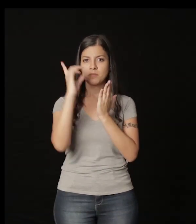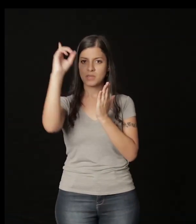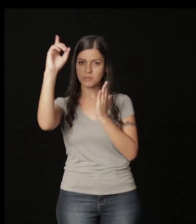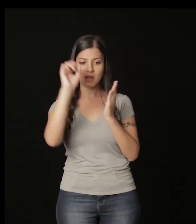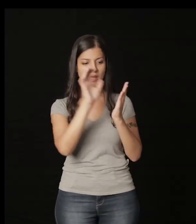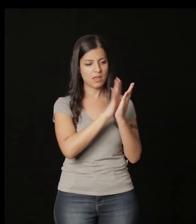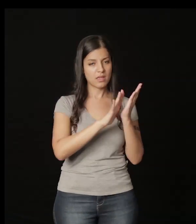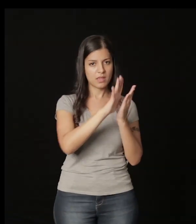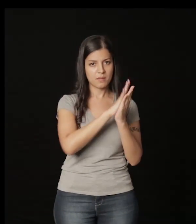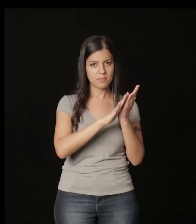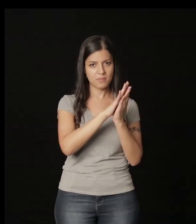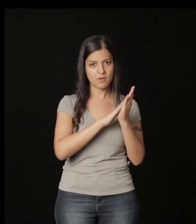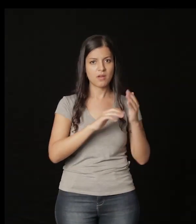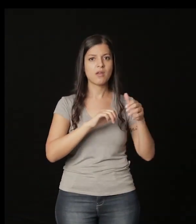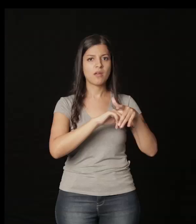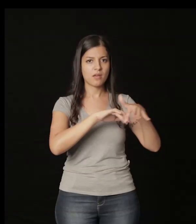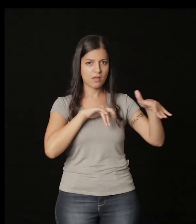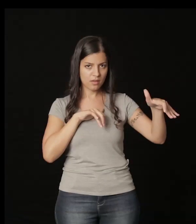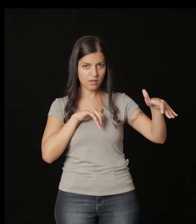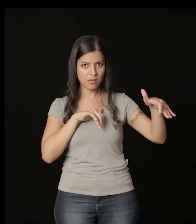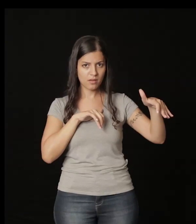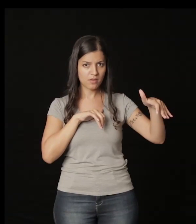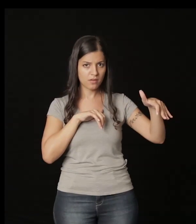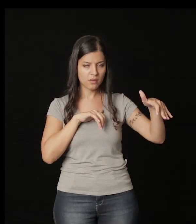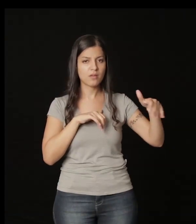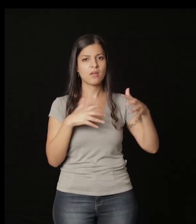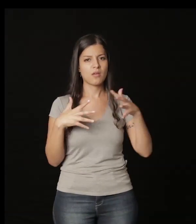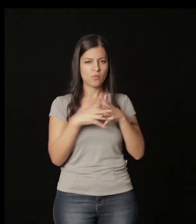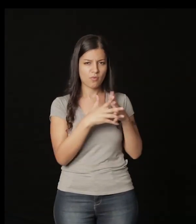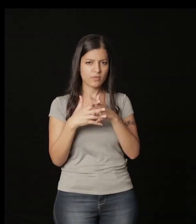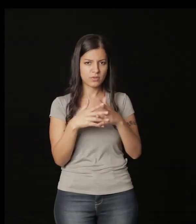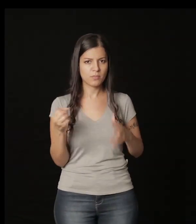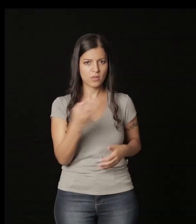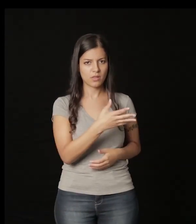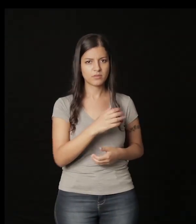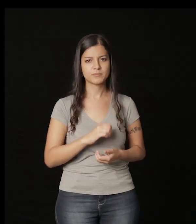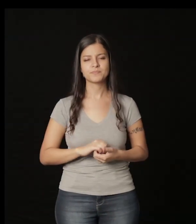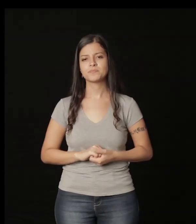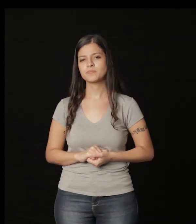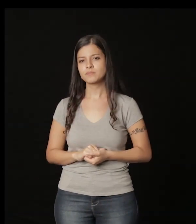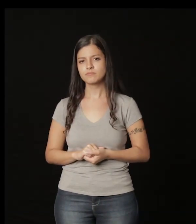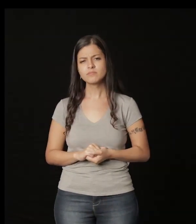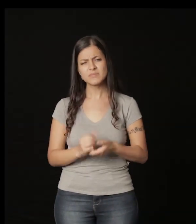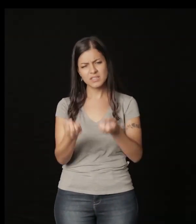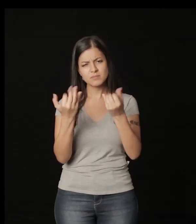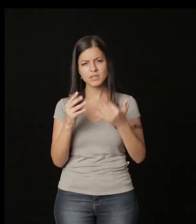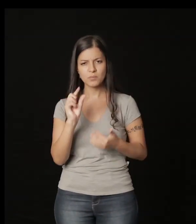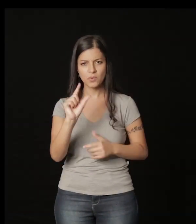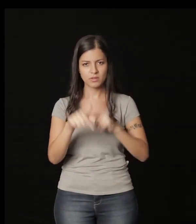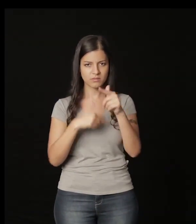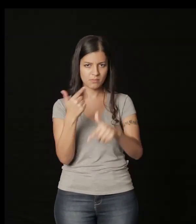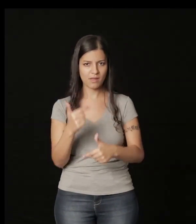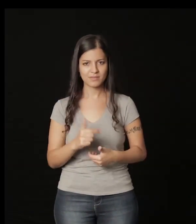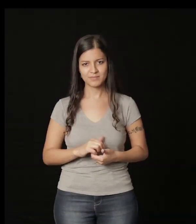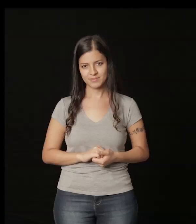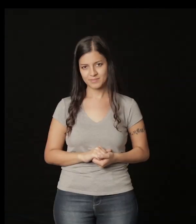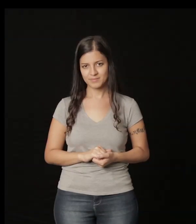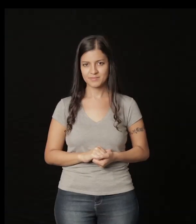juntam a Bíblia as imagens desse Modern Archive of Conflict. Queria que ele falasse um pouquinho sobre esse